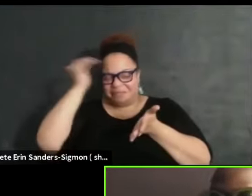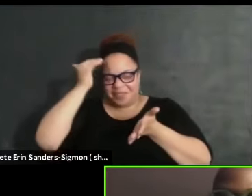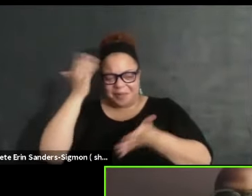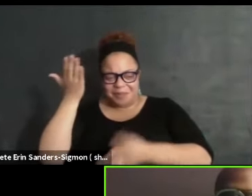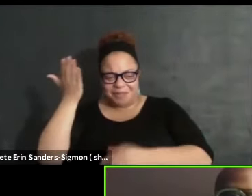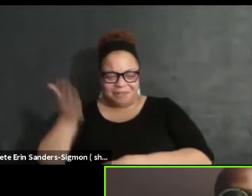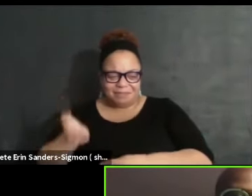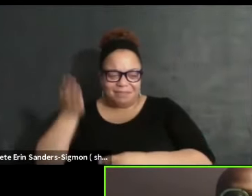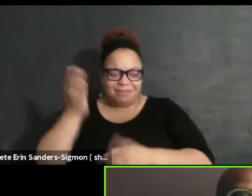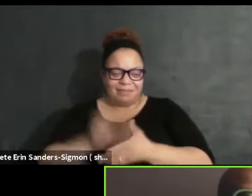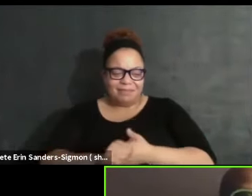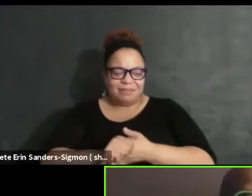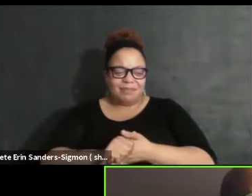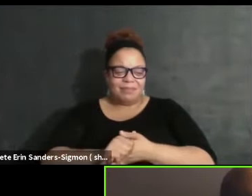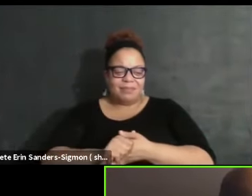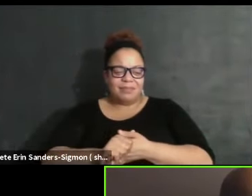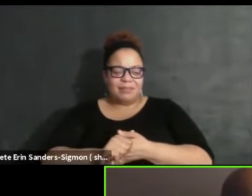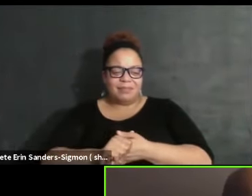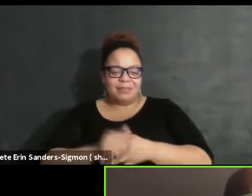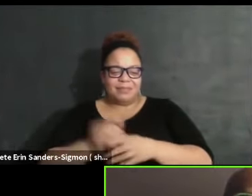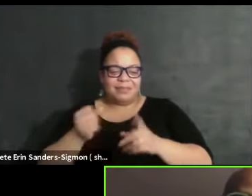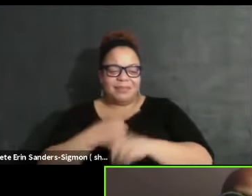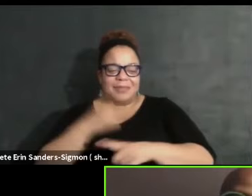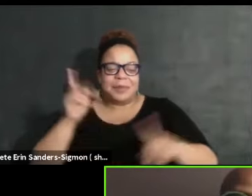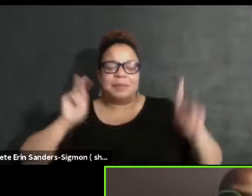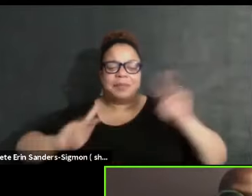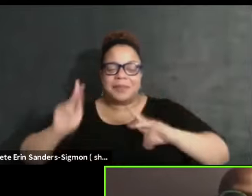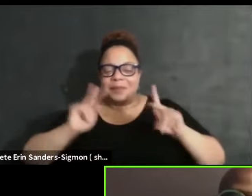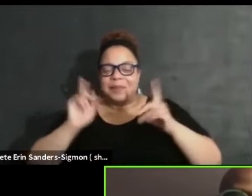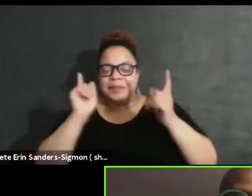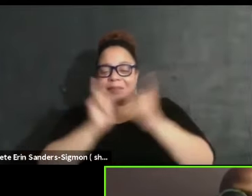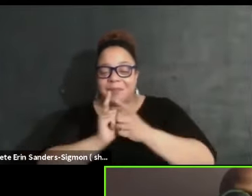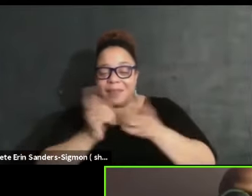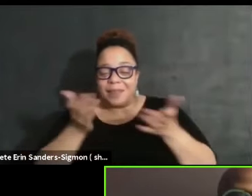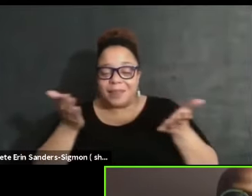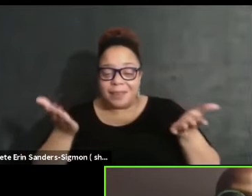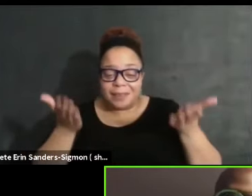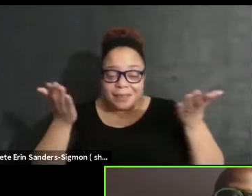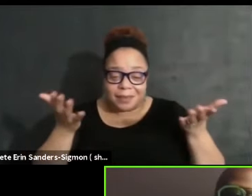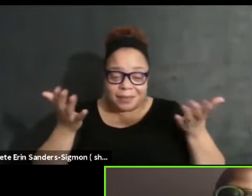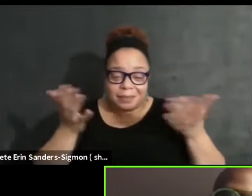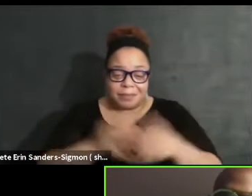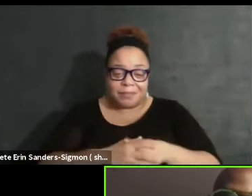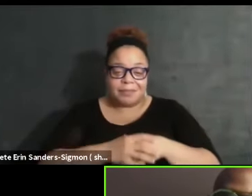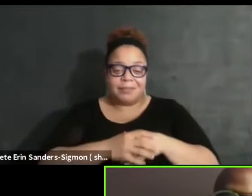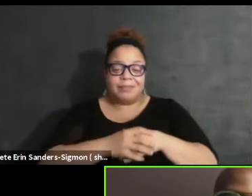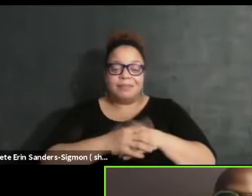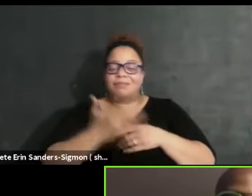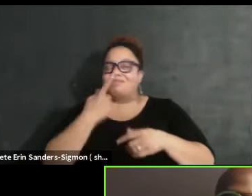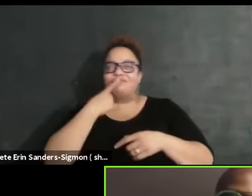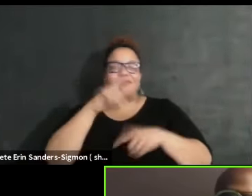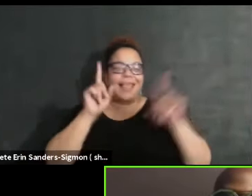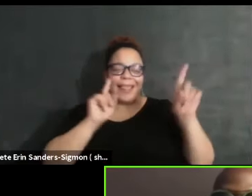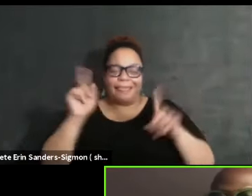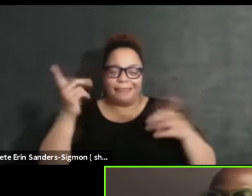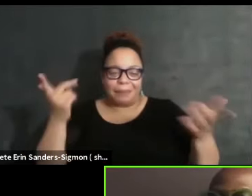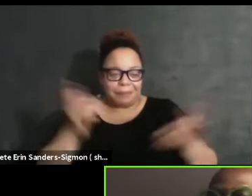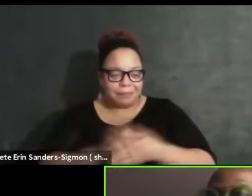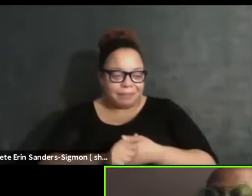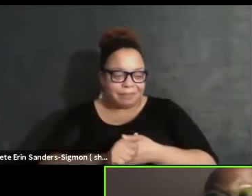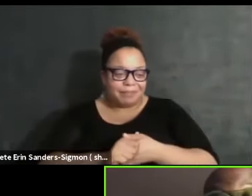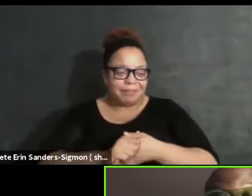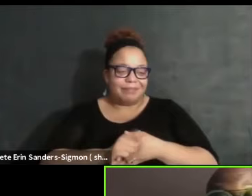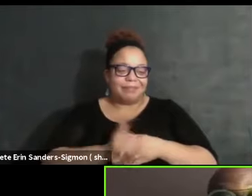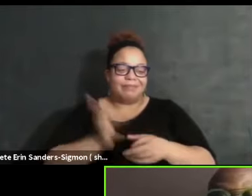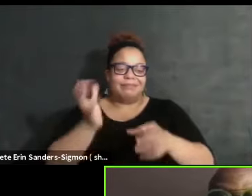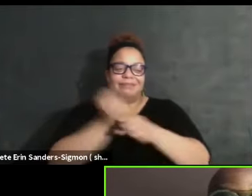fellas that I met in the Bay Area, I don't know, last century. It's been a long time,